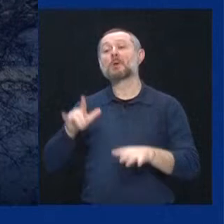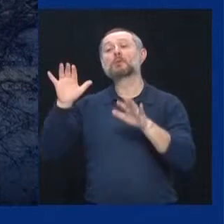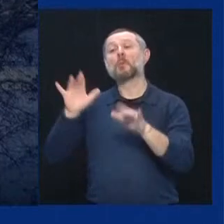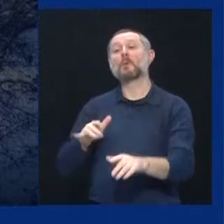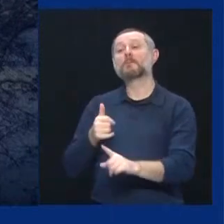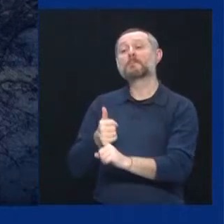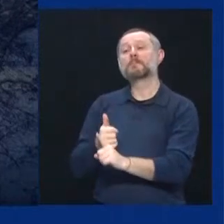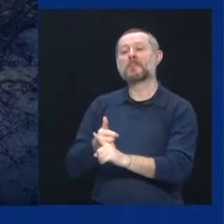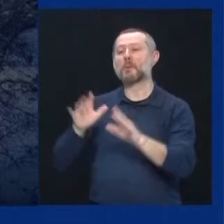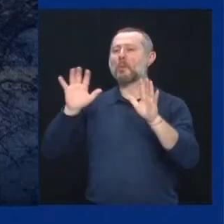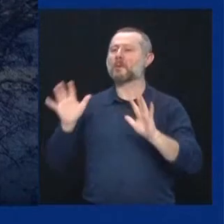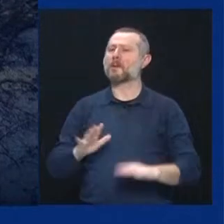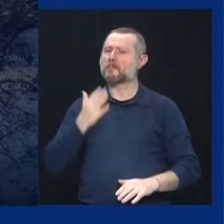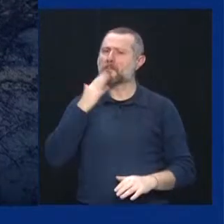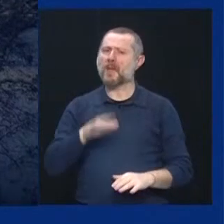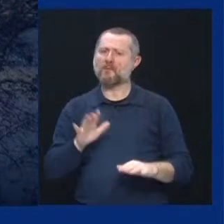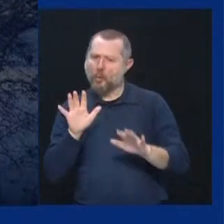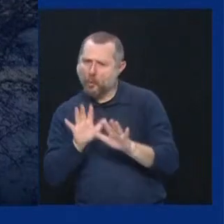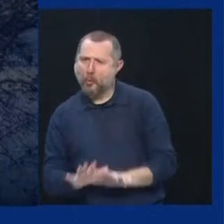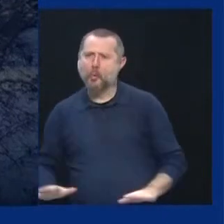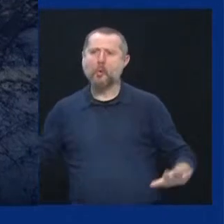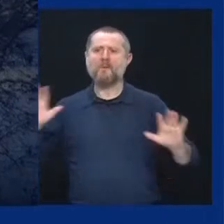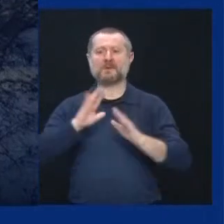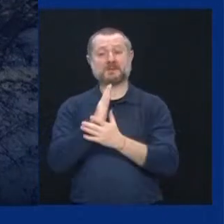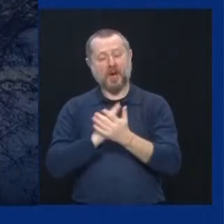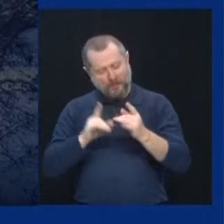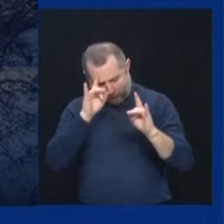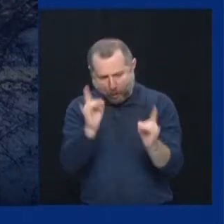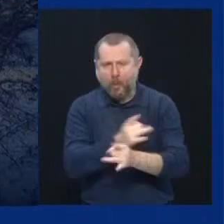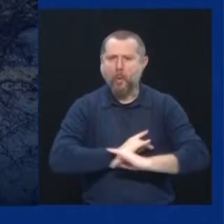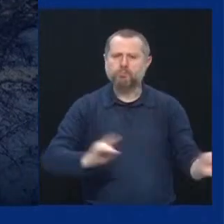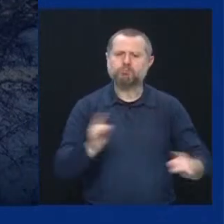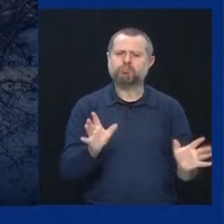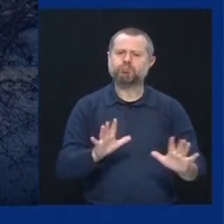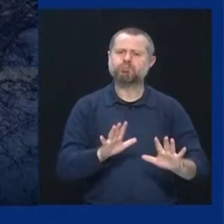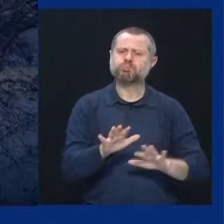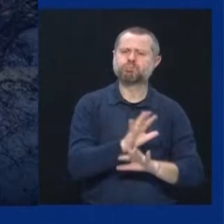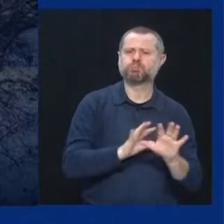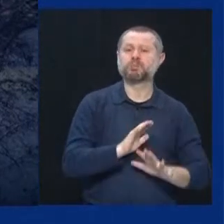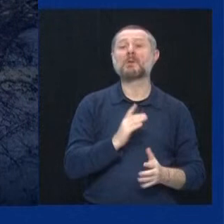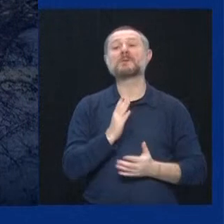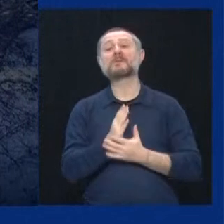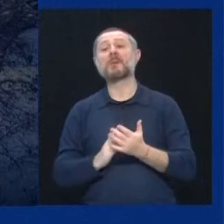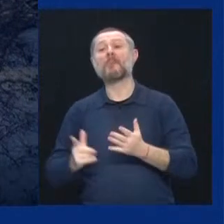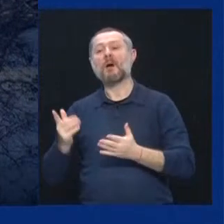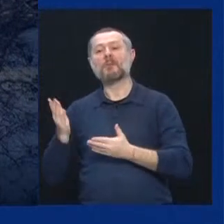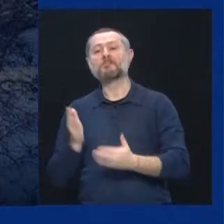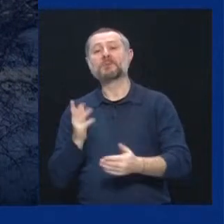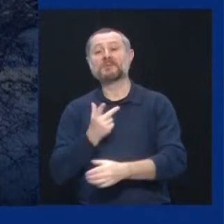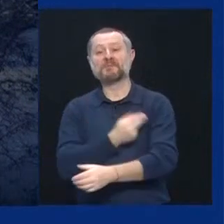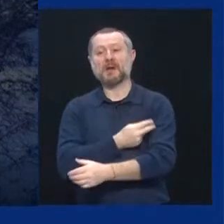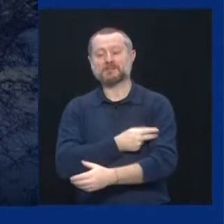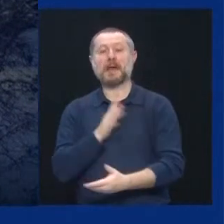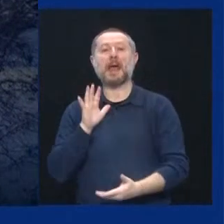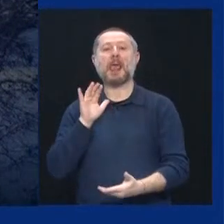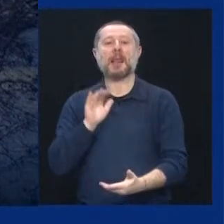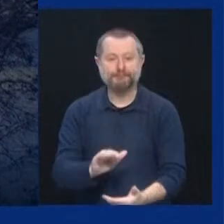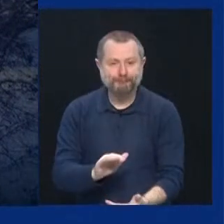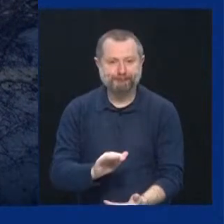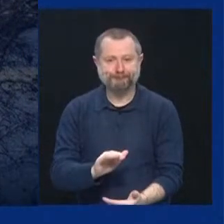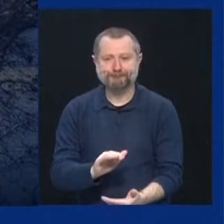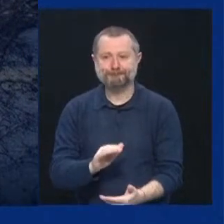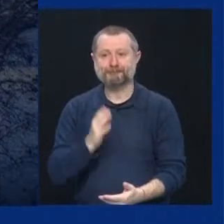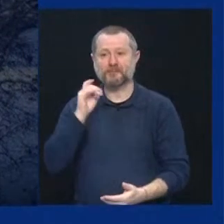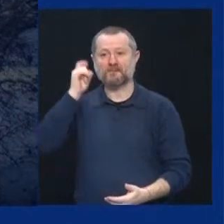parts of the country hurt more than others, but it has slowed down vaccine deliveries made by the federal